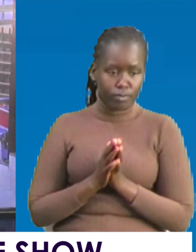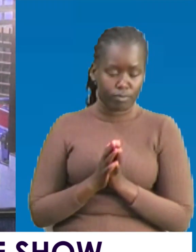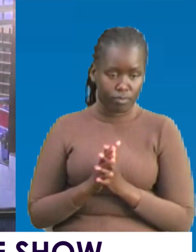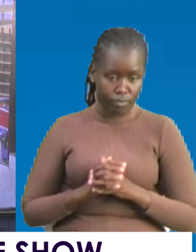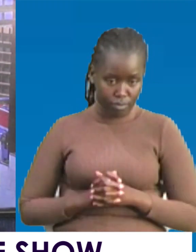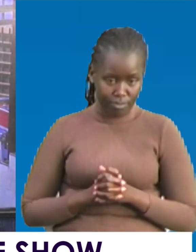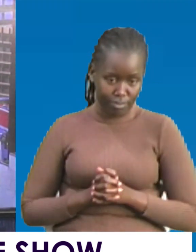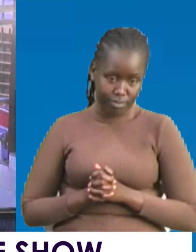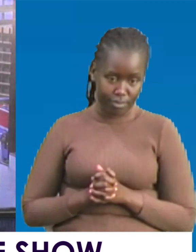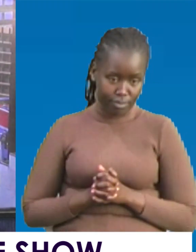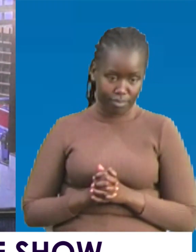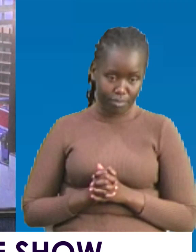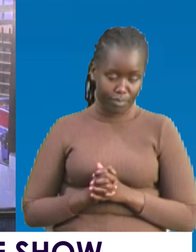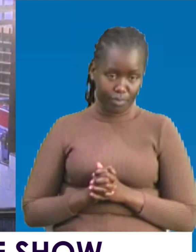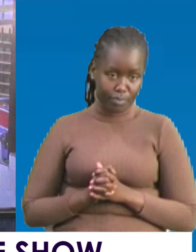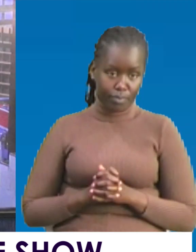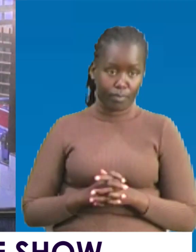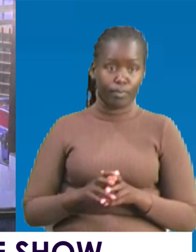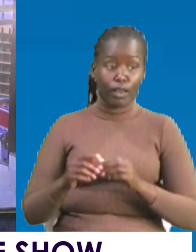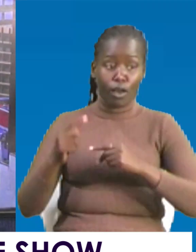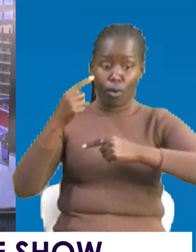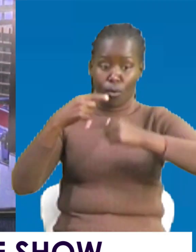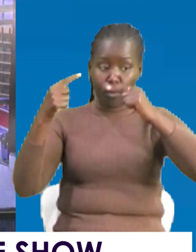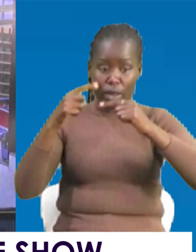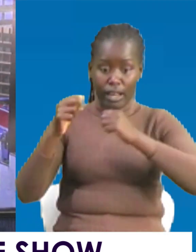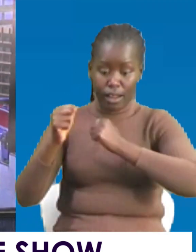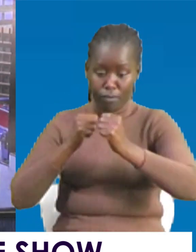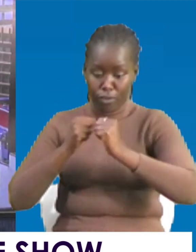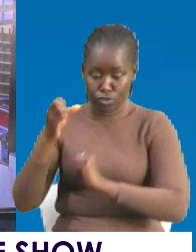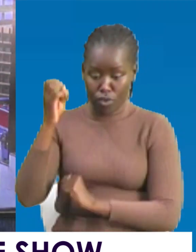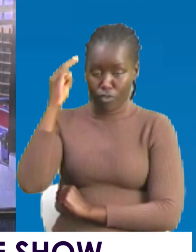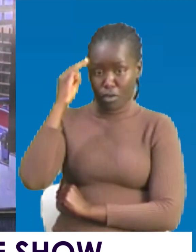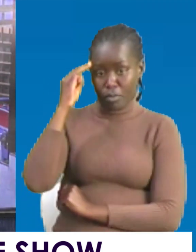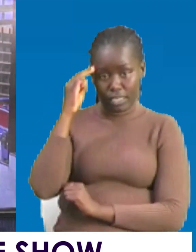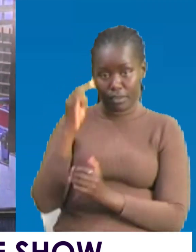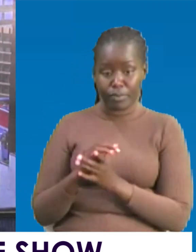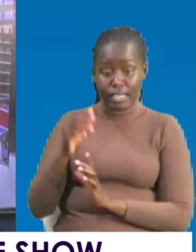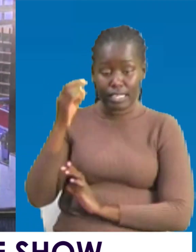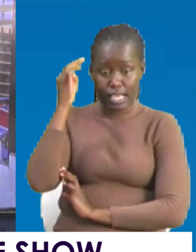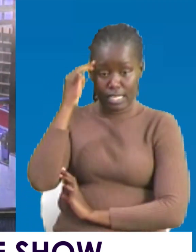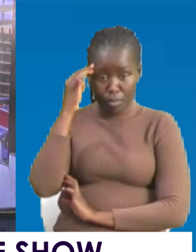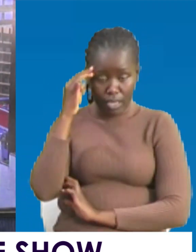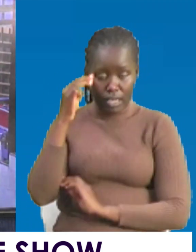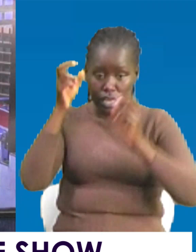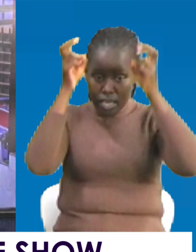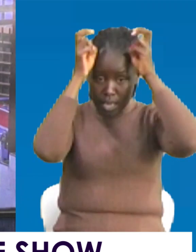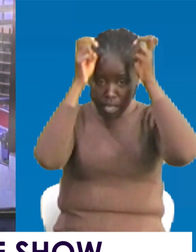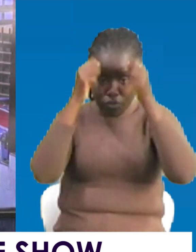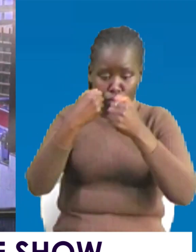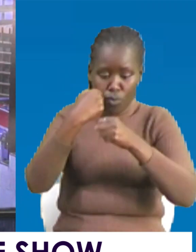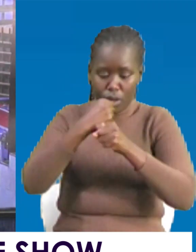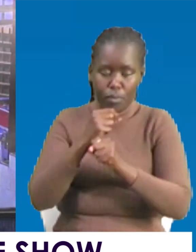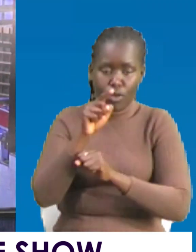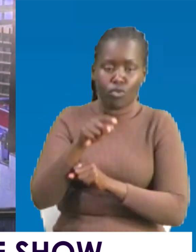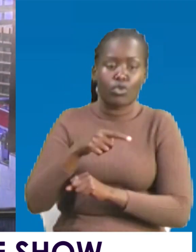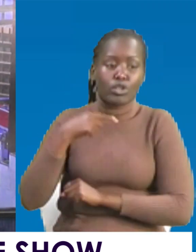from you. What does that mean? Win the battle of the mind. It is in the mind. The devil will cause you to kill